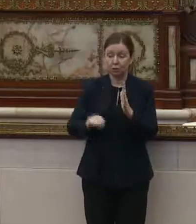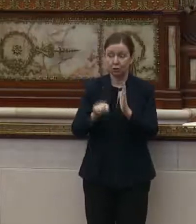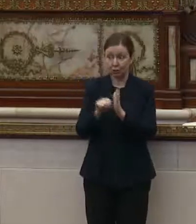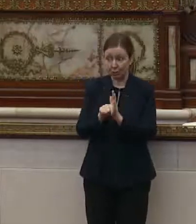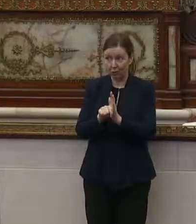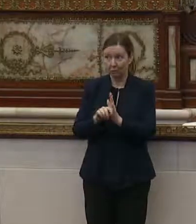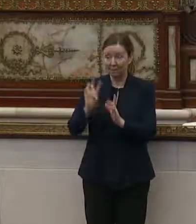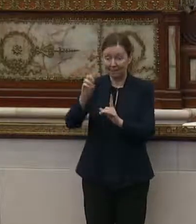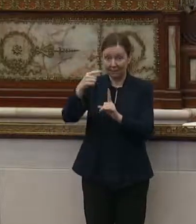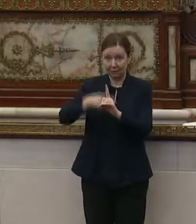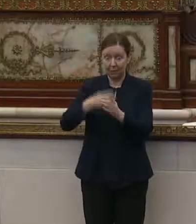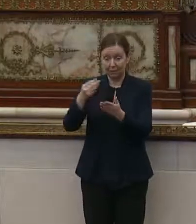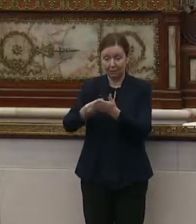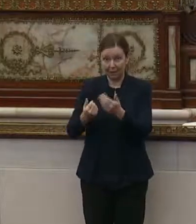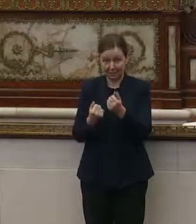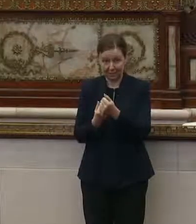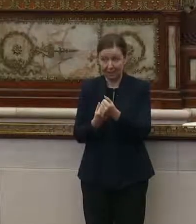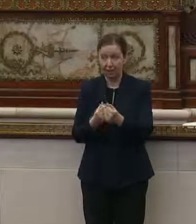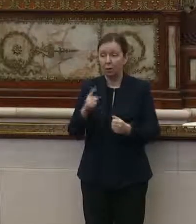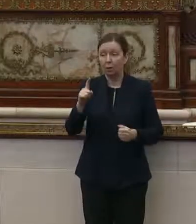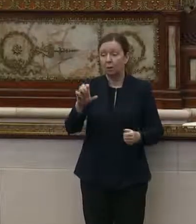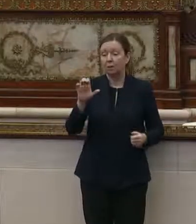the 6-month funding was